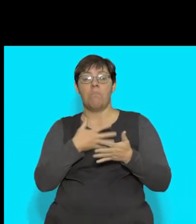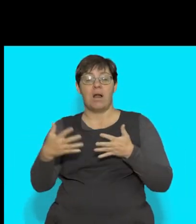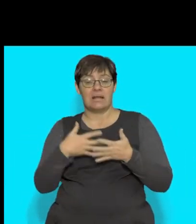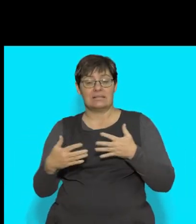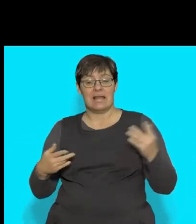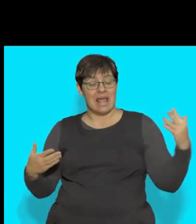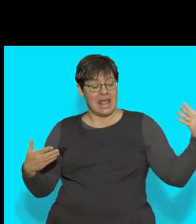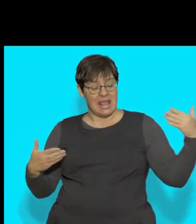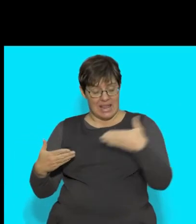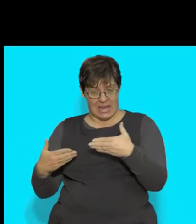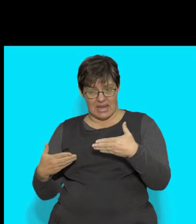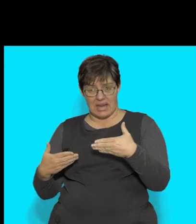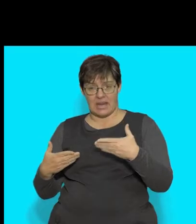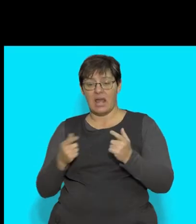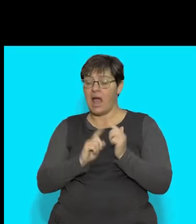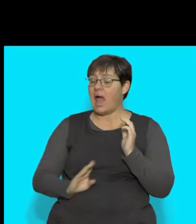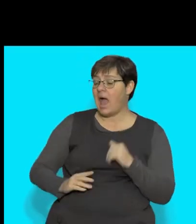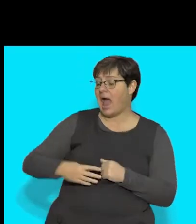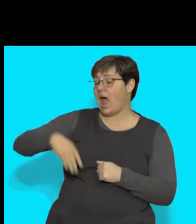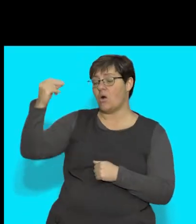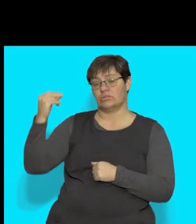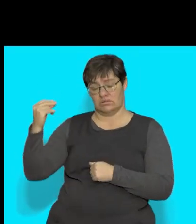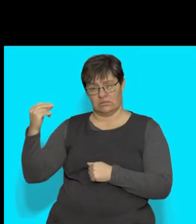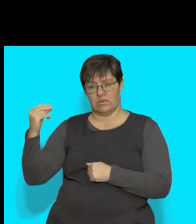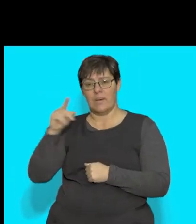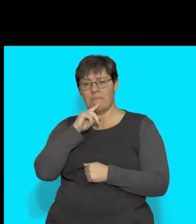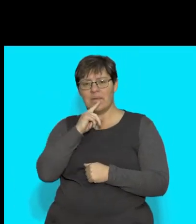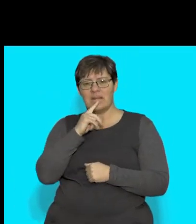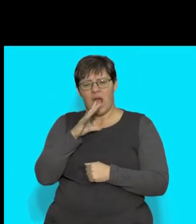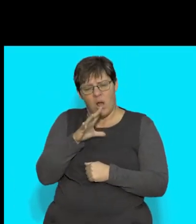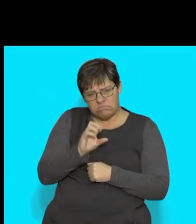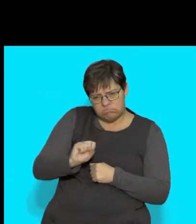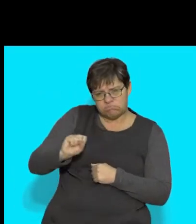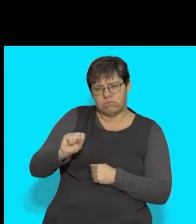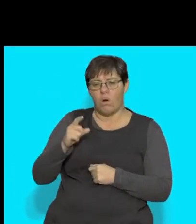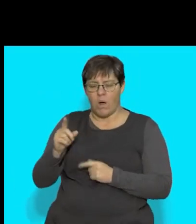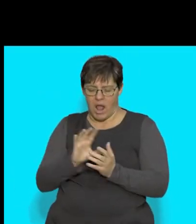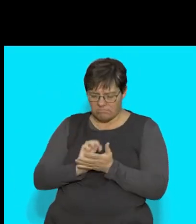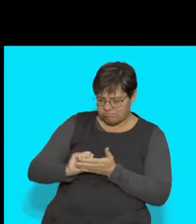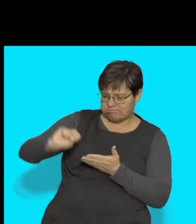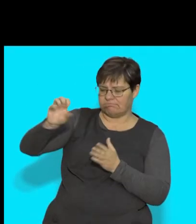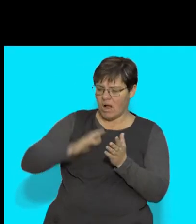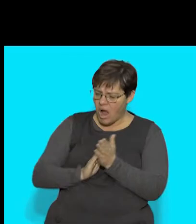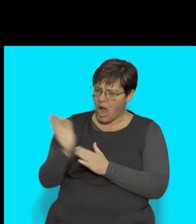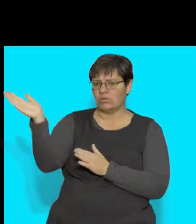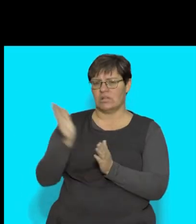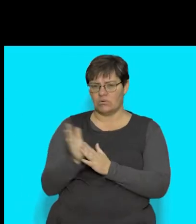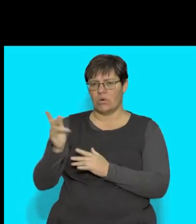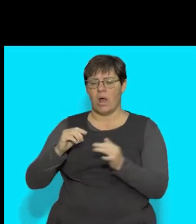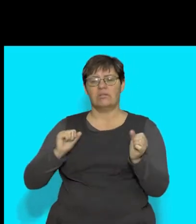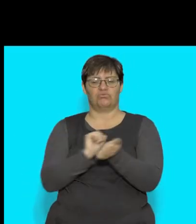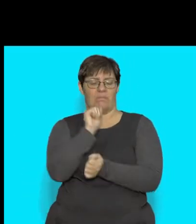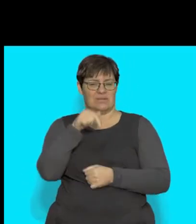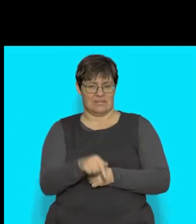blood goes in than comes out, you've got like squeezing happening over here. All this blood